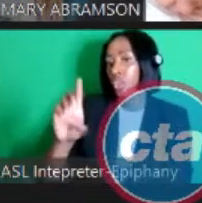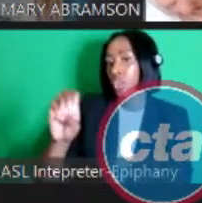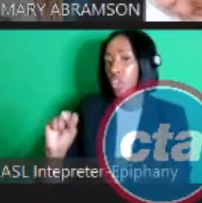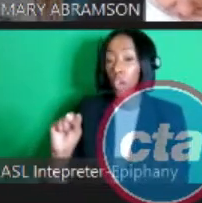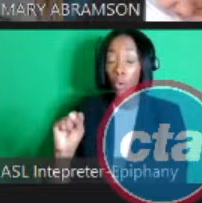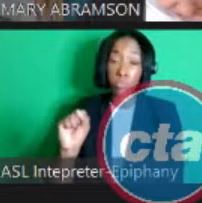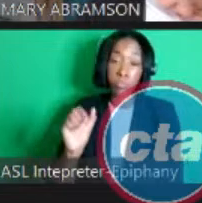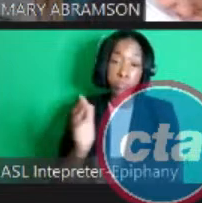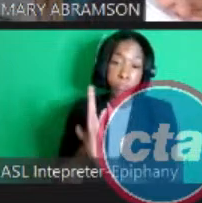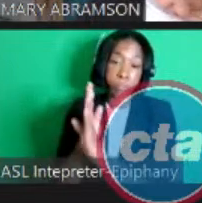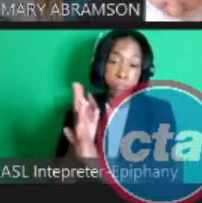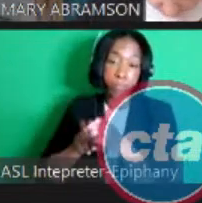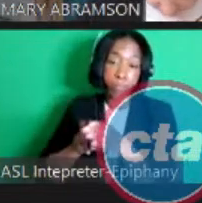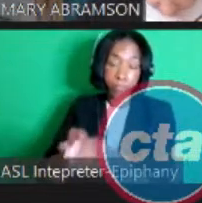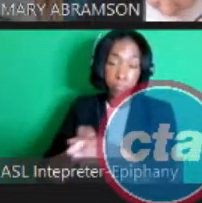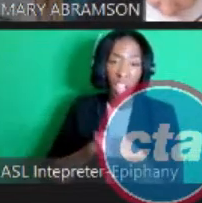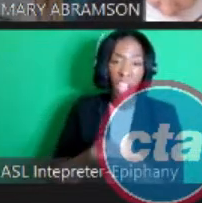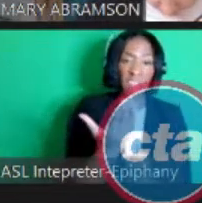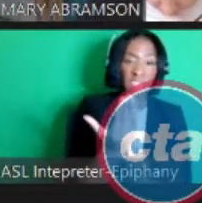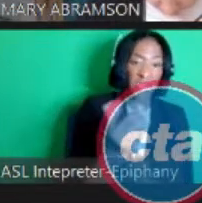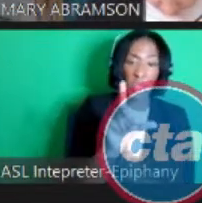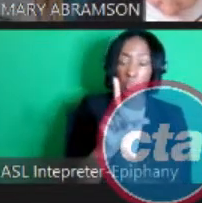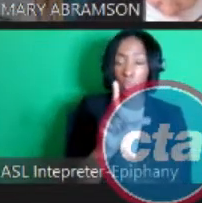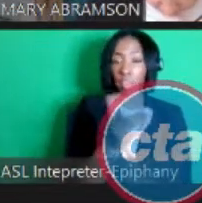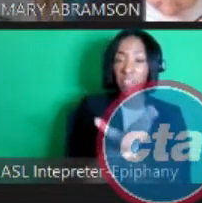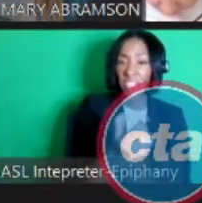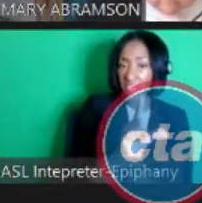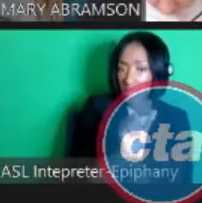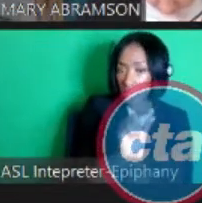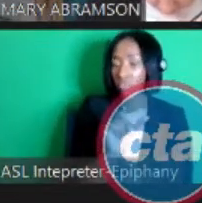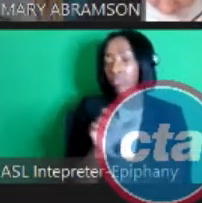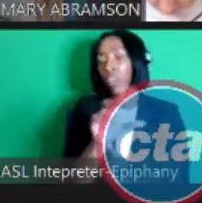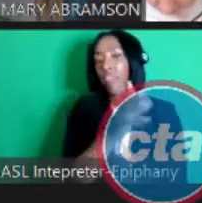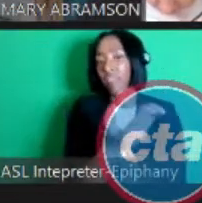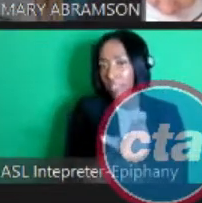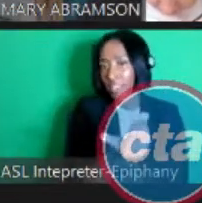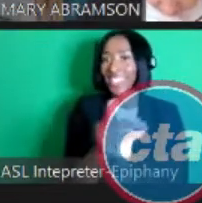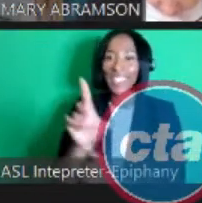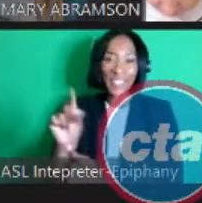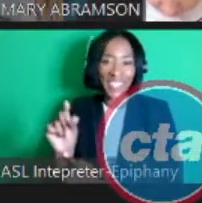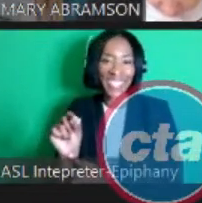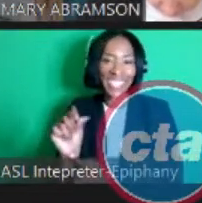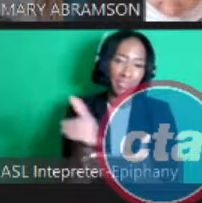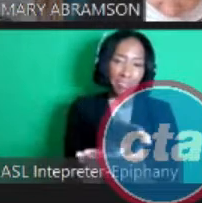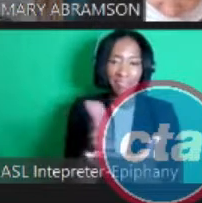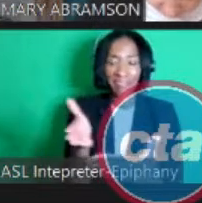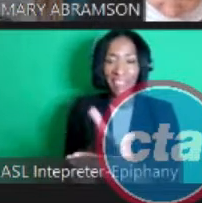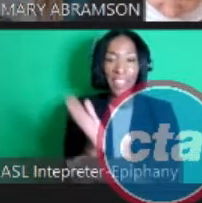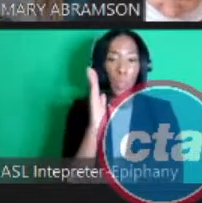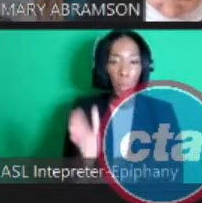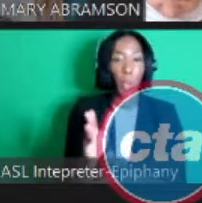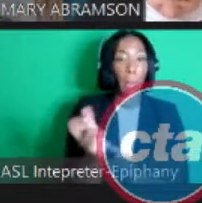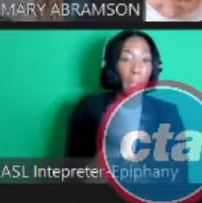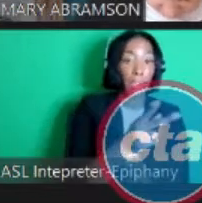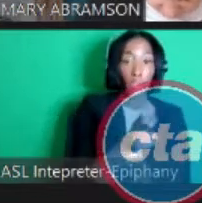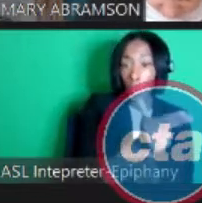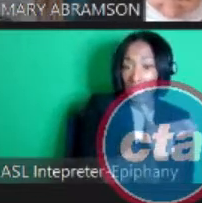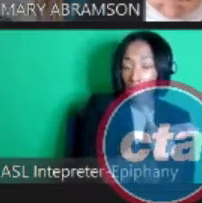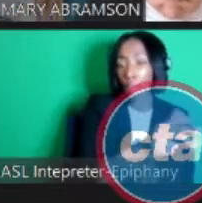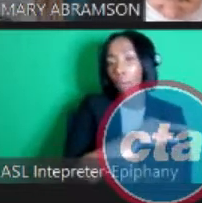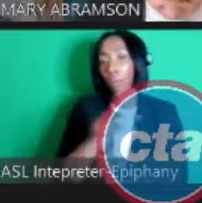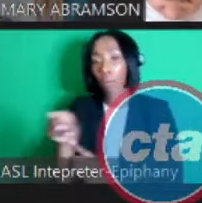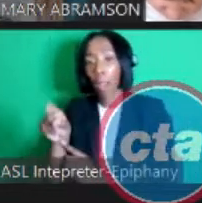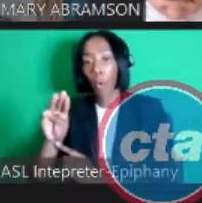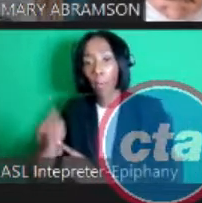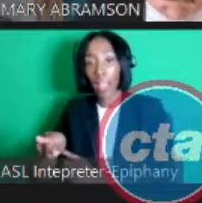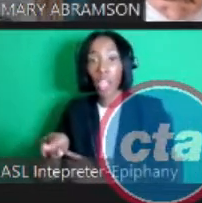minutes going from the venues. So they'll go to each hotel and then to McCormick Place and then to United Center. So the United Center will only